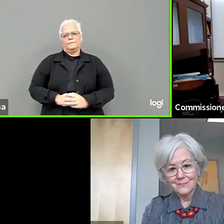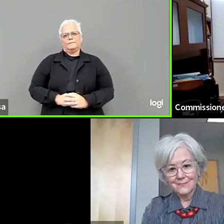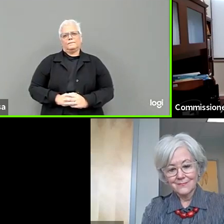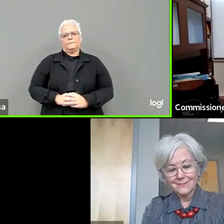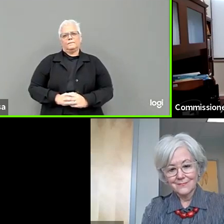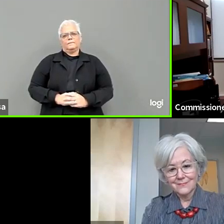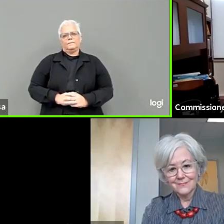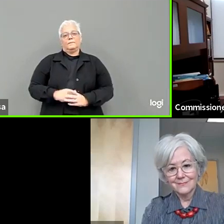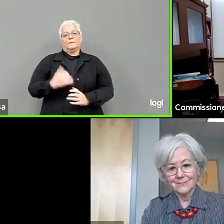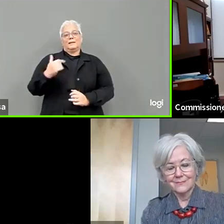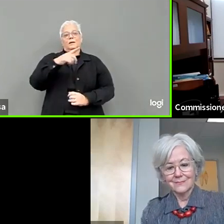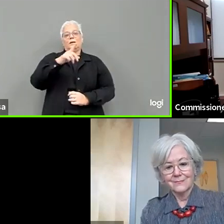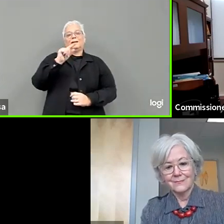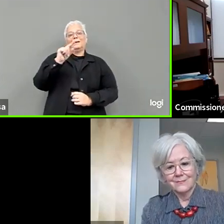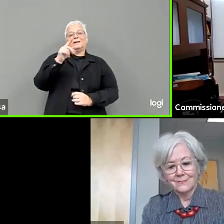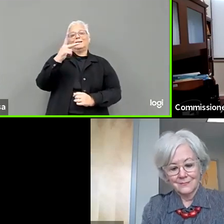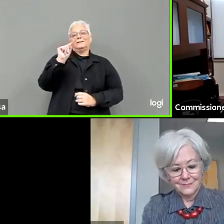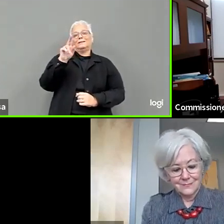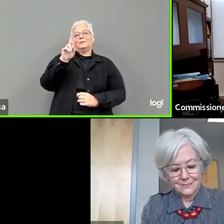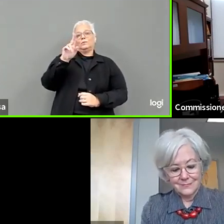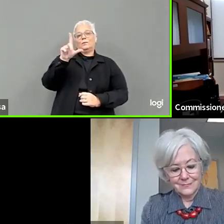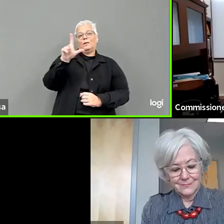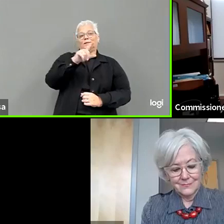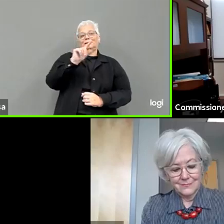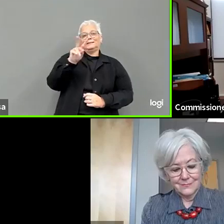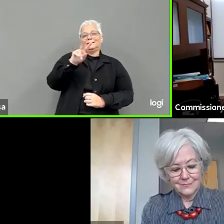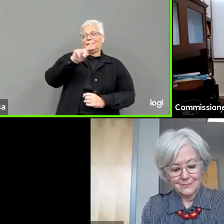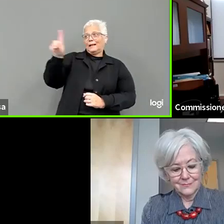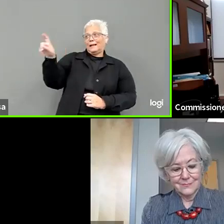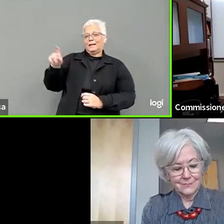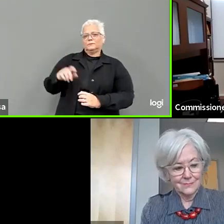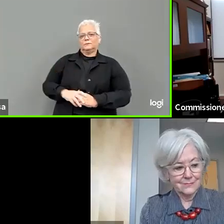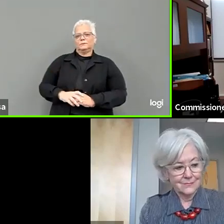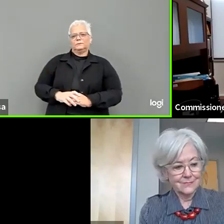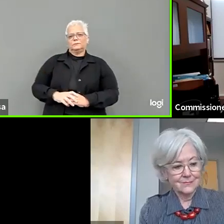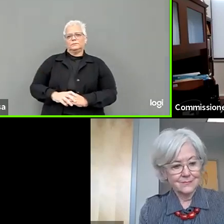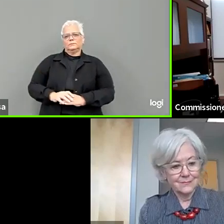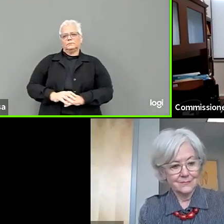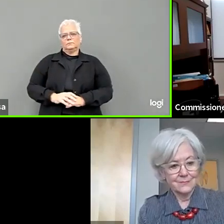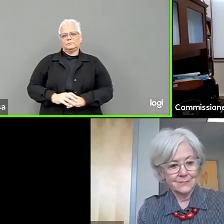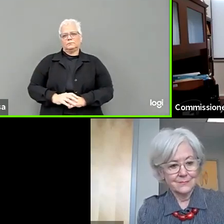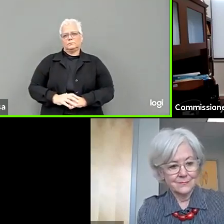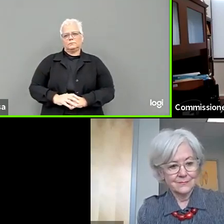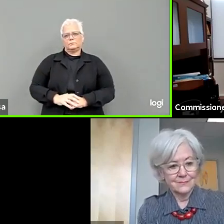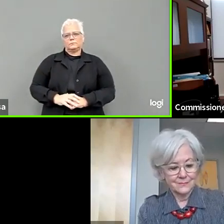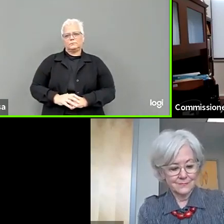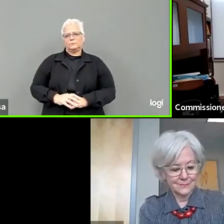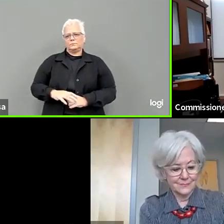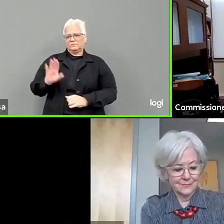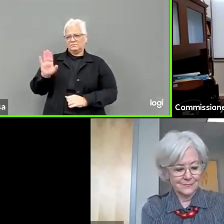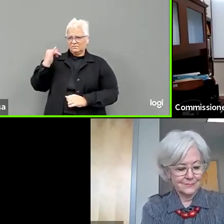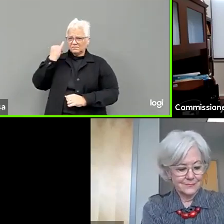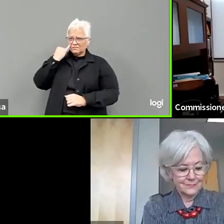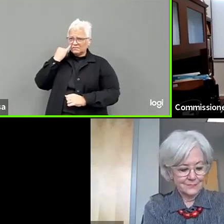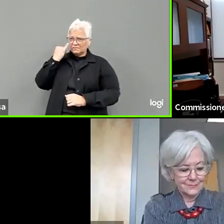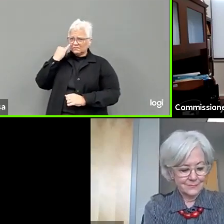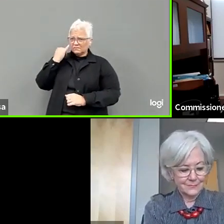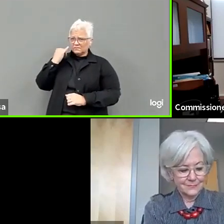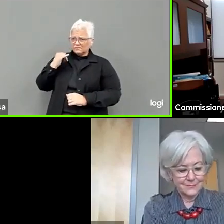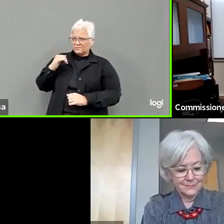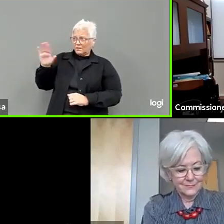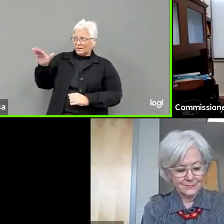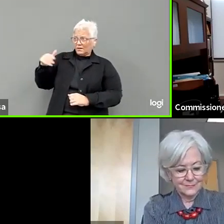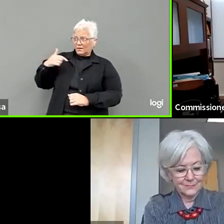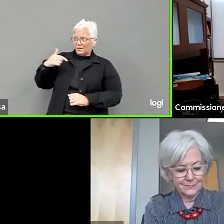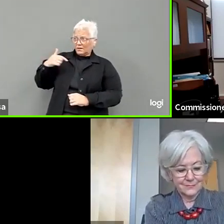Dart. Should someone who's had the virus and still has antibodies wait to get the vaccine so people without antibodies can get